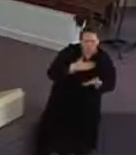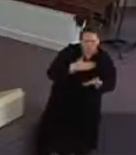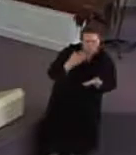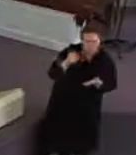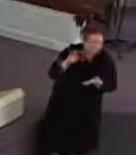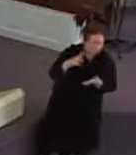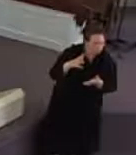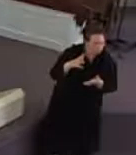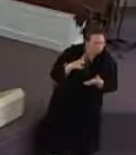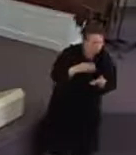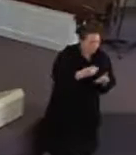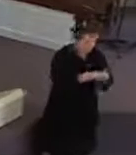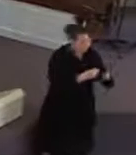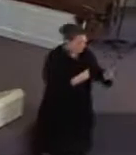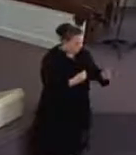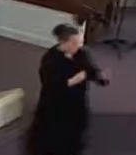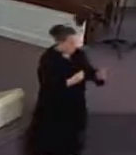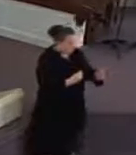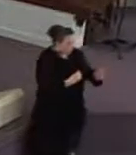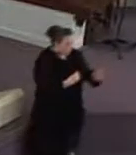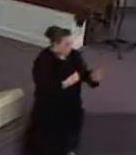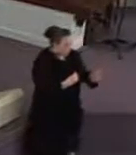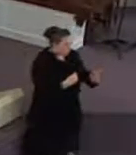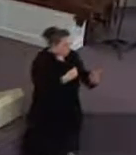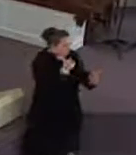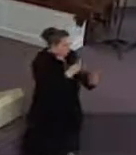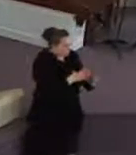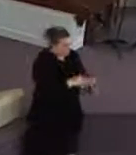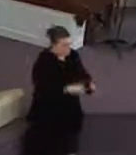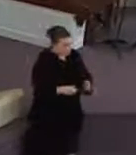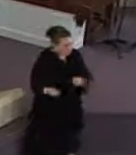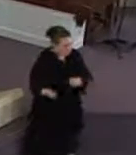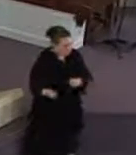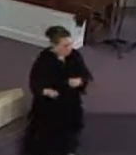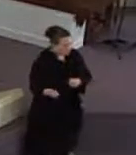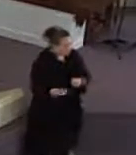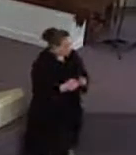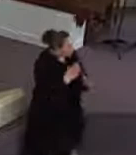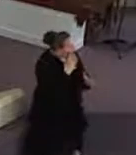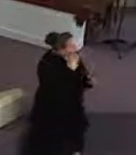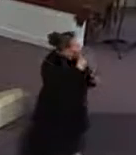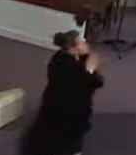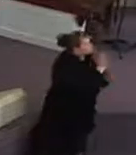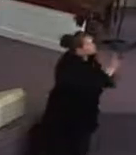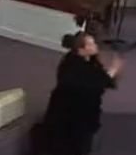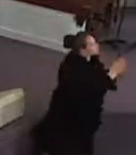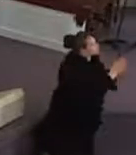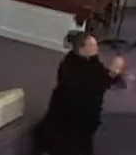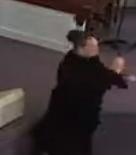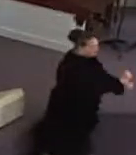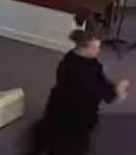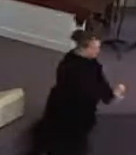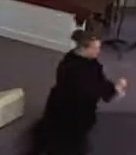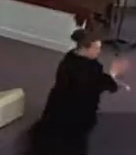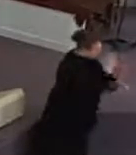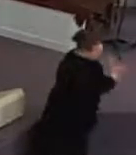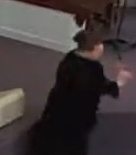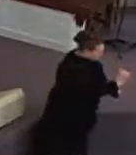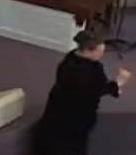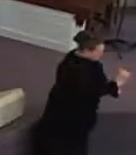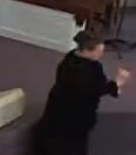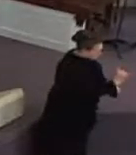was led away, the woman crawled to the queen's feet and she said, "I'll be your slave forever." And history bears out